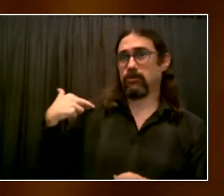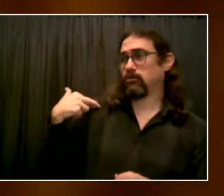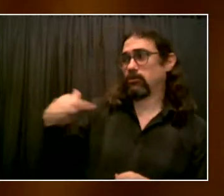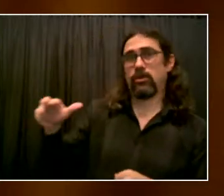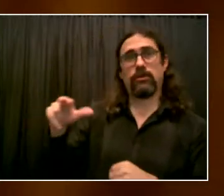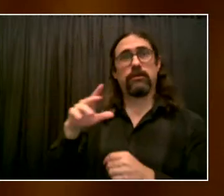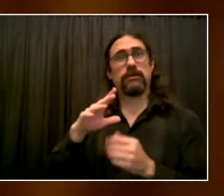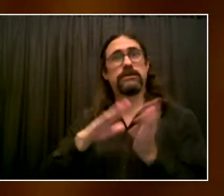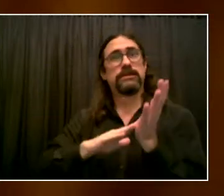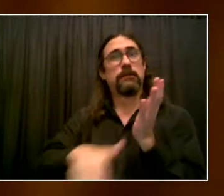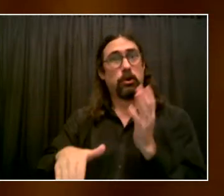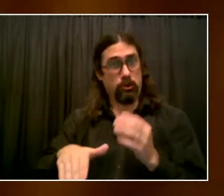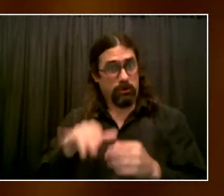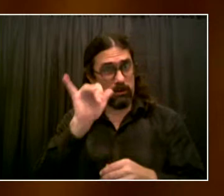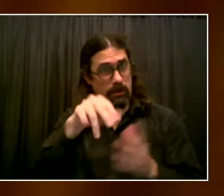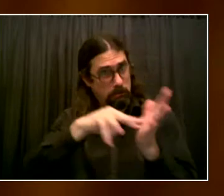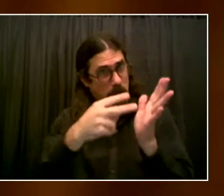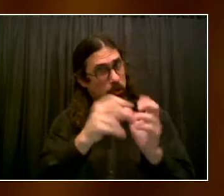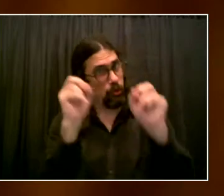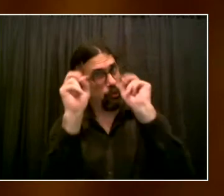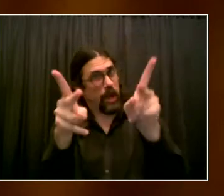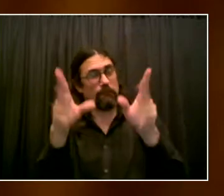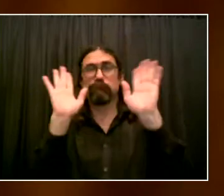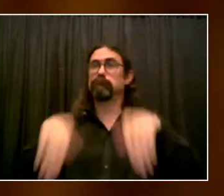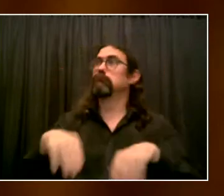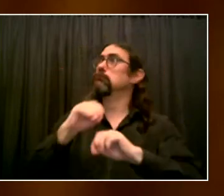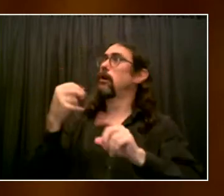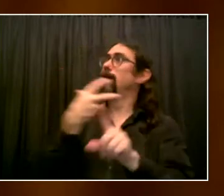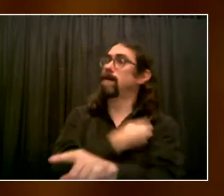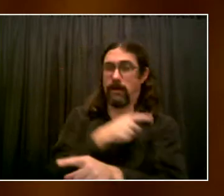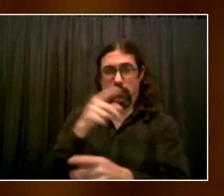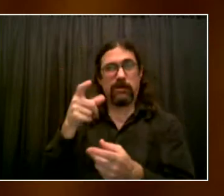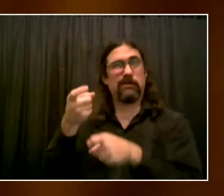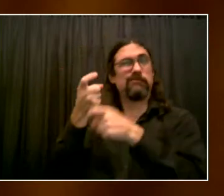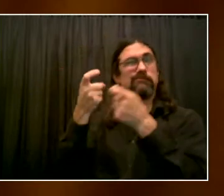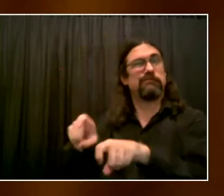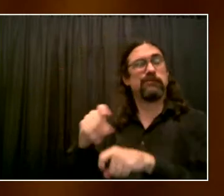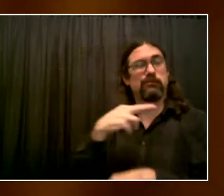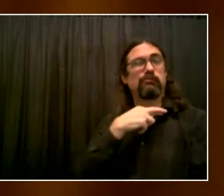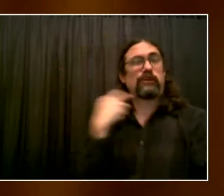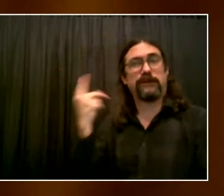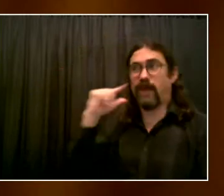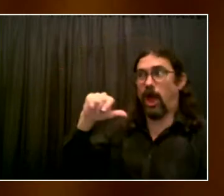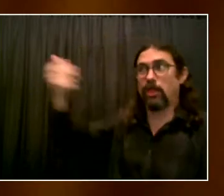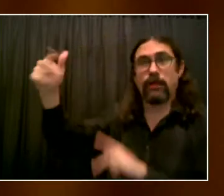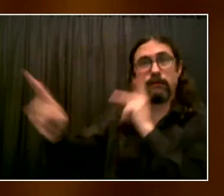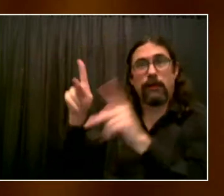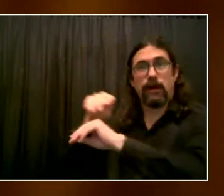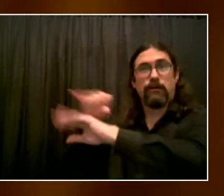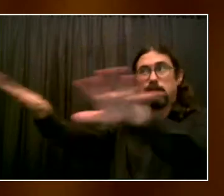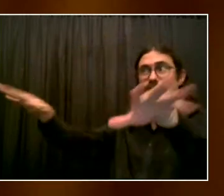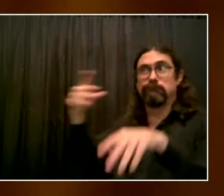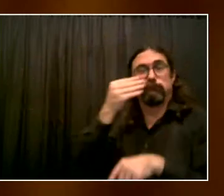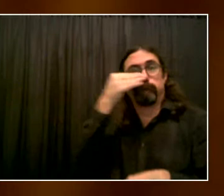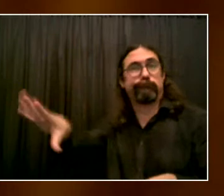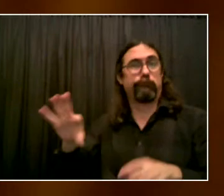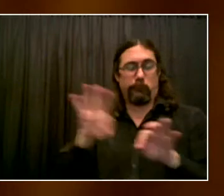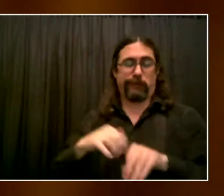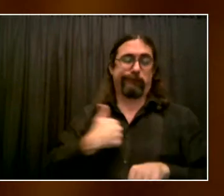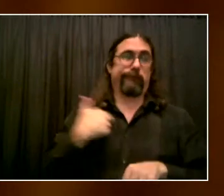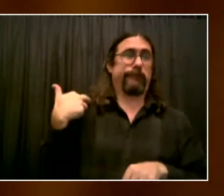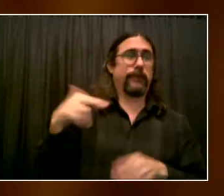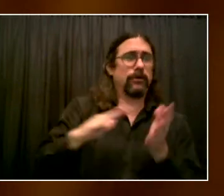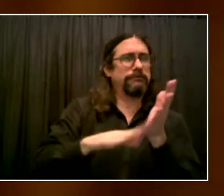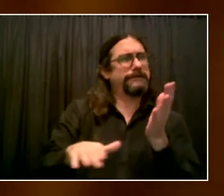are all sorts of things you could imagine people could claim that God told them to do it, that we do not exempt them from